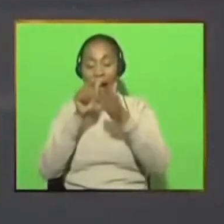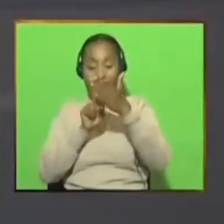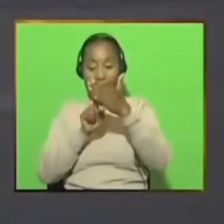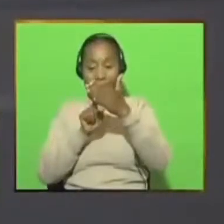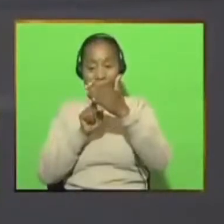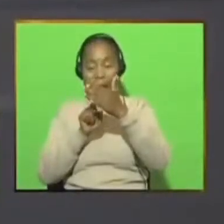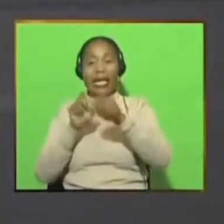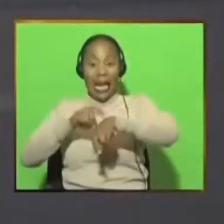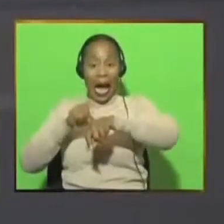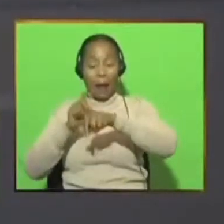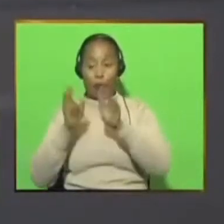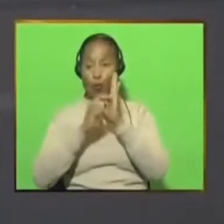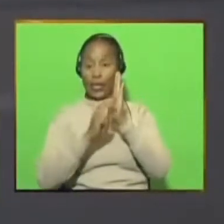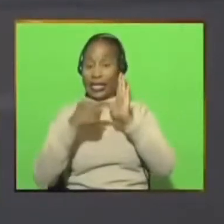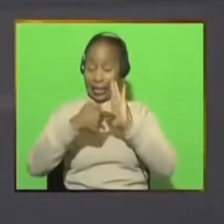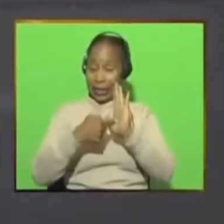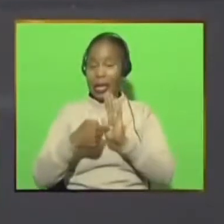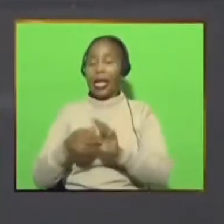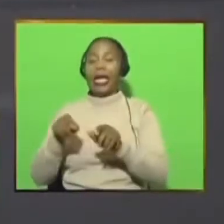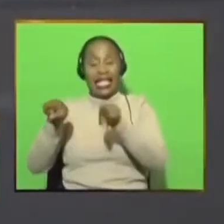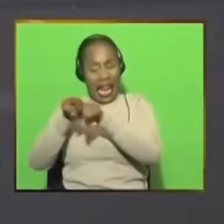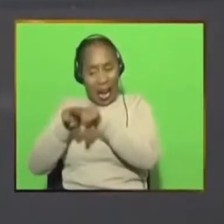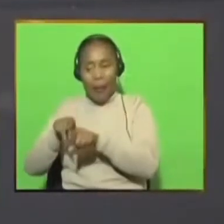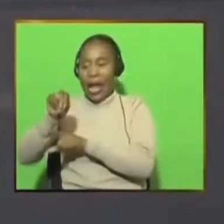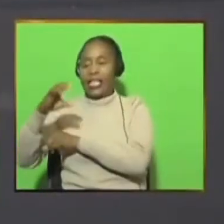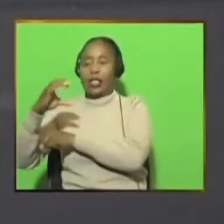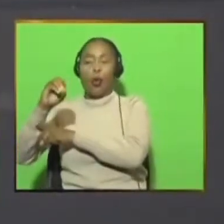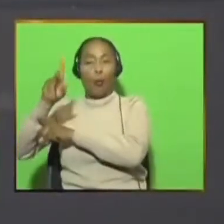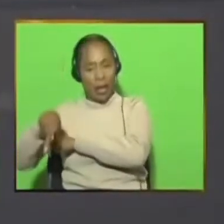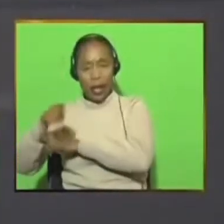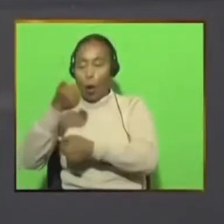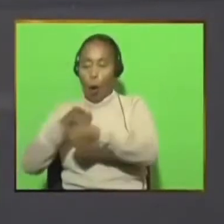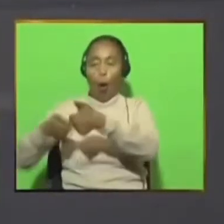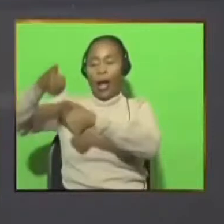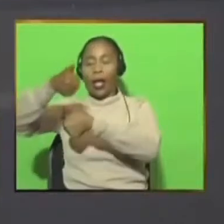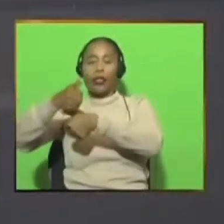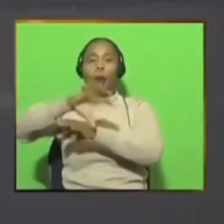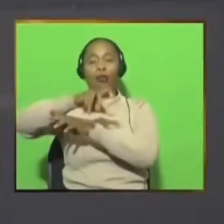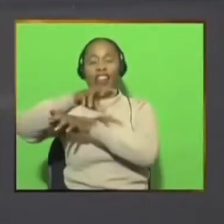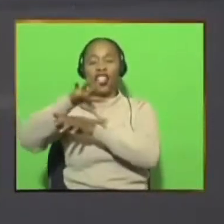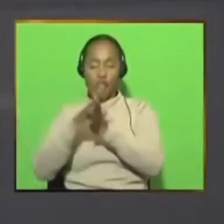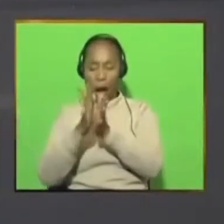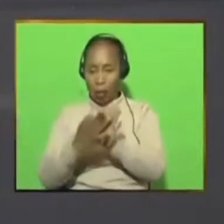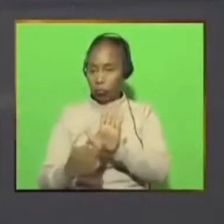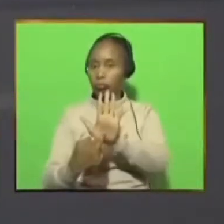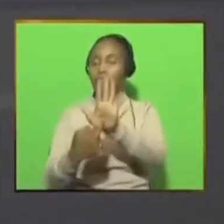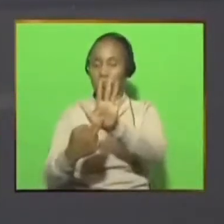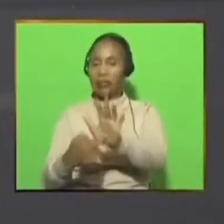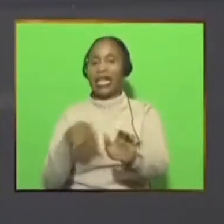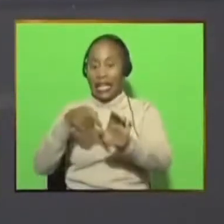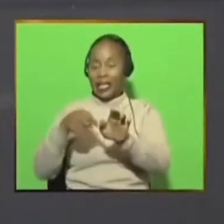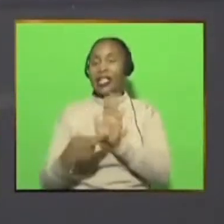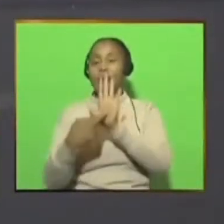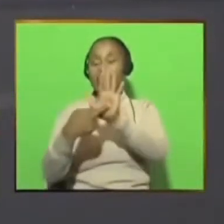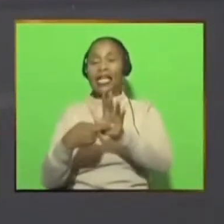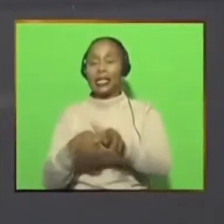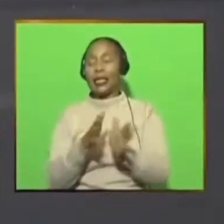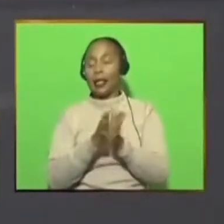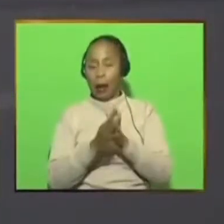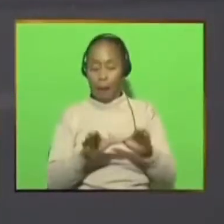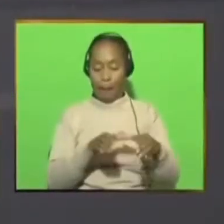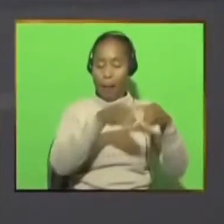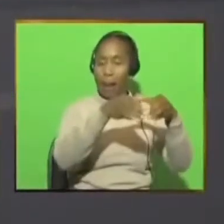It reads, this rule shall apply to any procedural matters not provided for in these rules which are